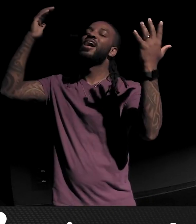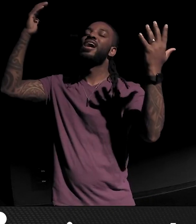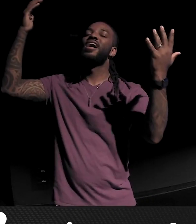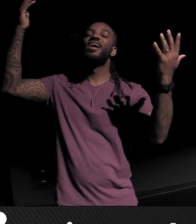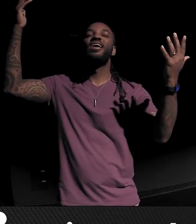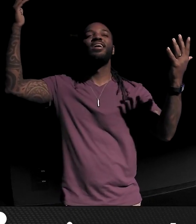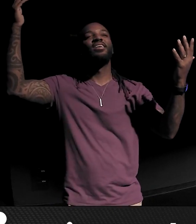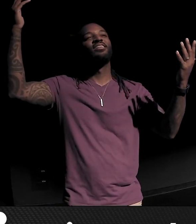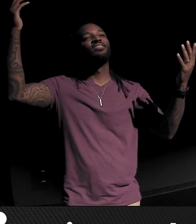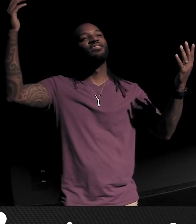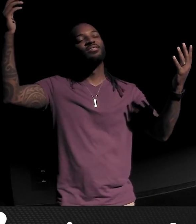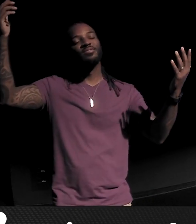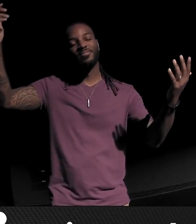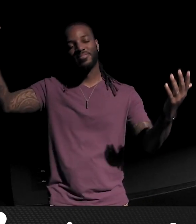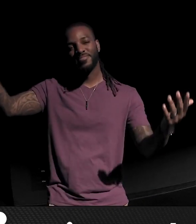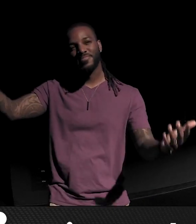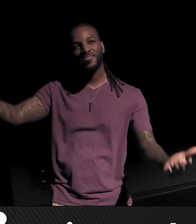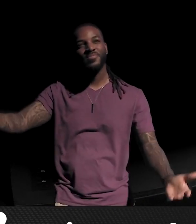magnified.